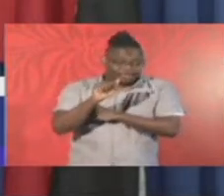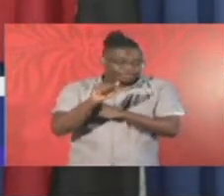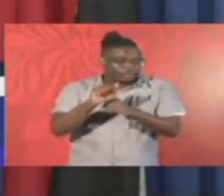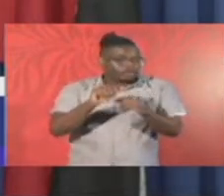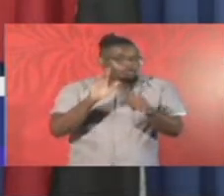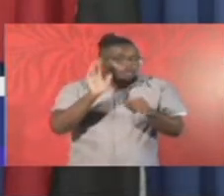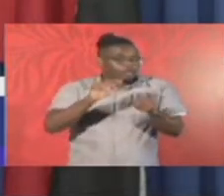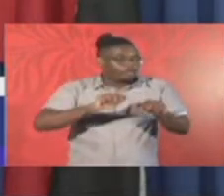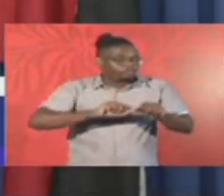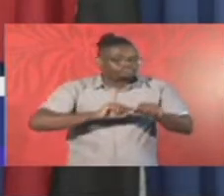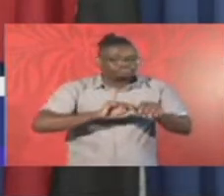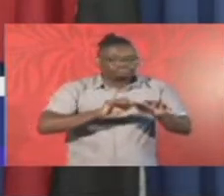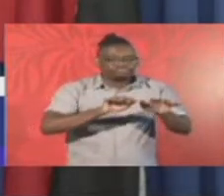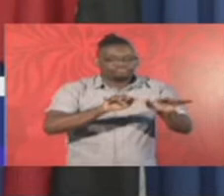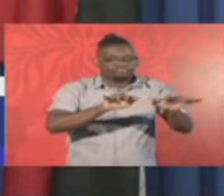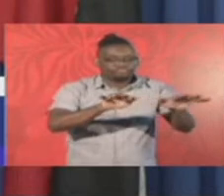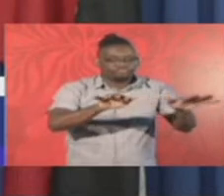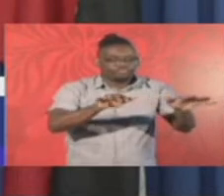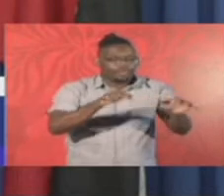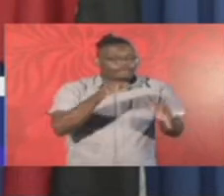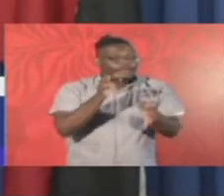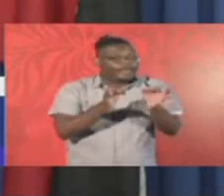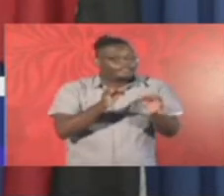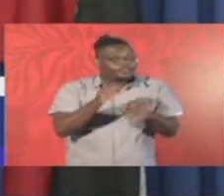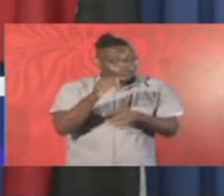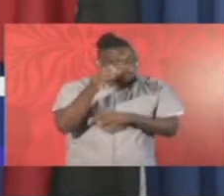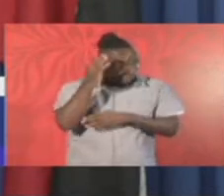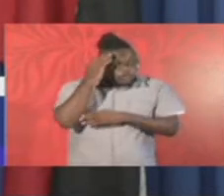us heavily unvaccinated,